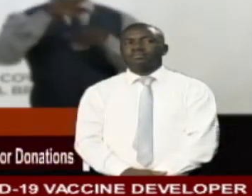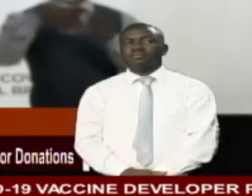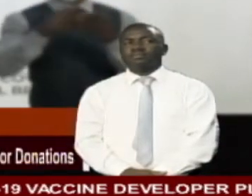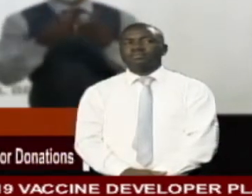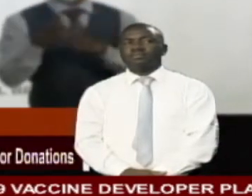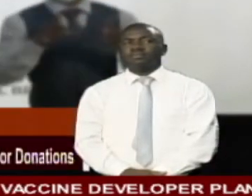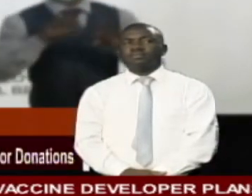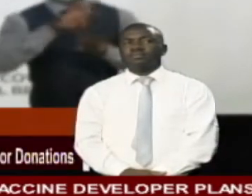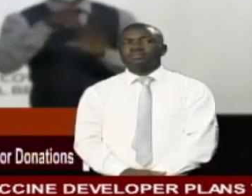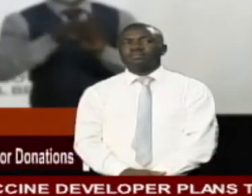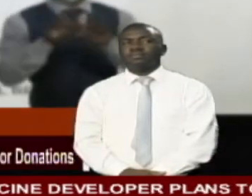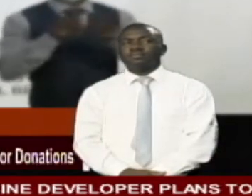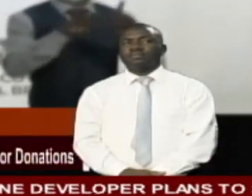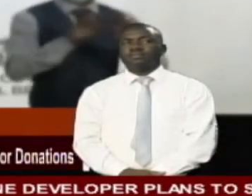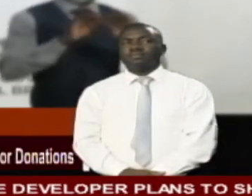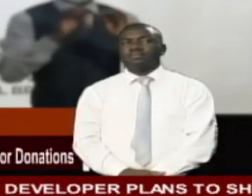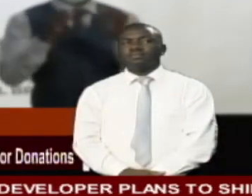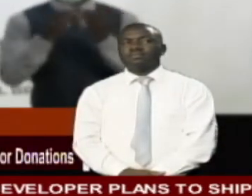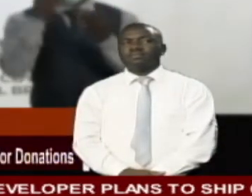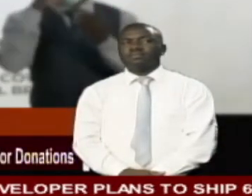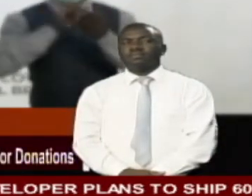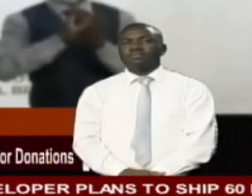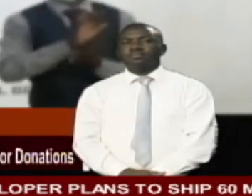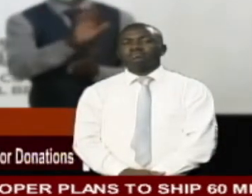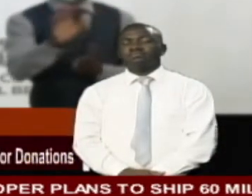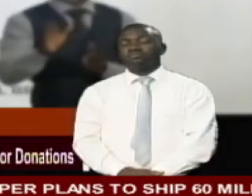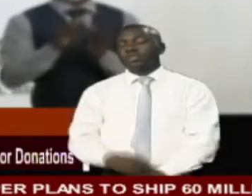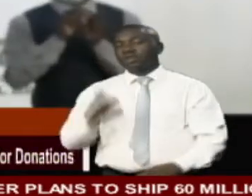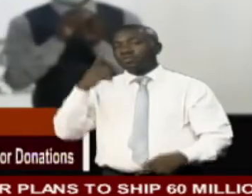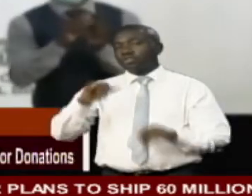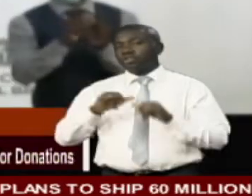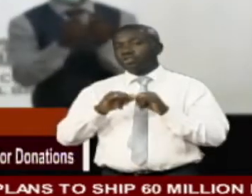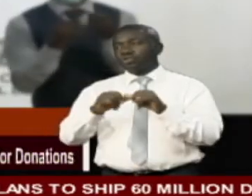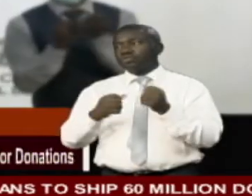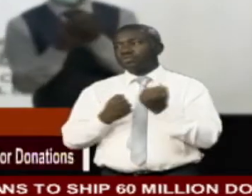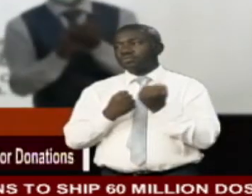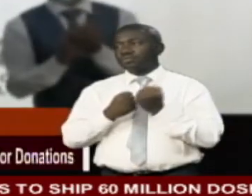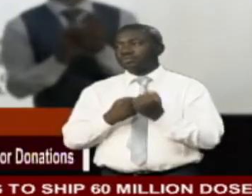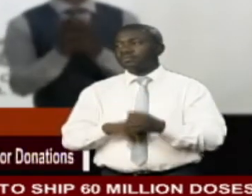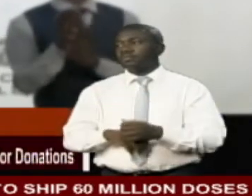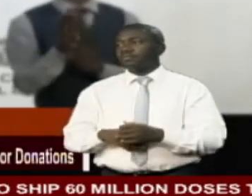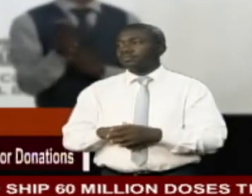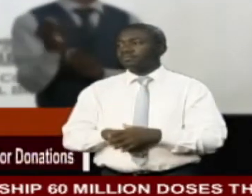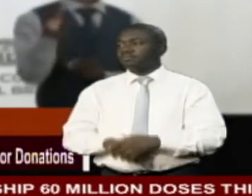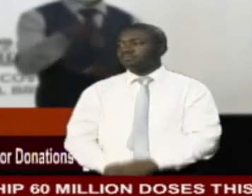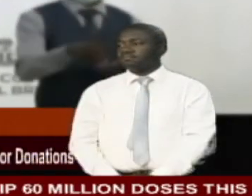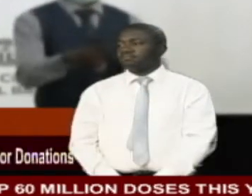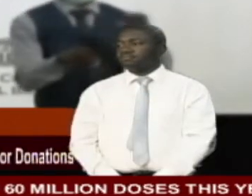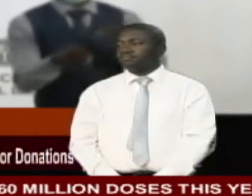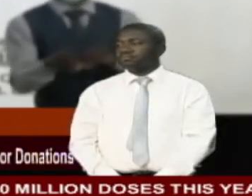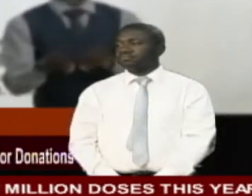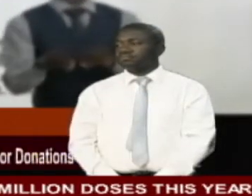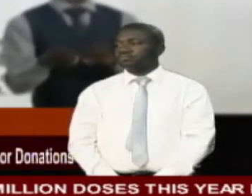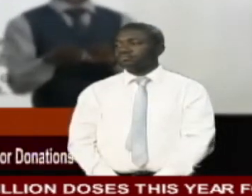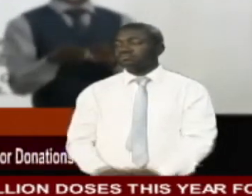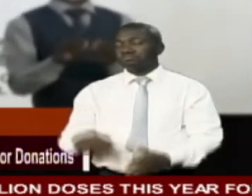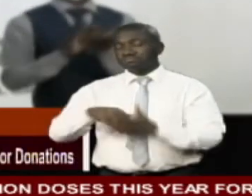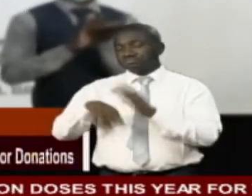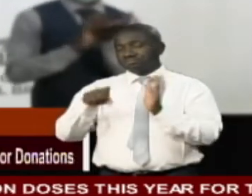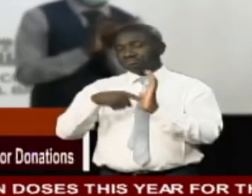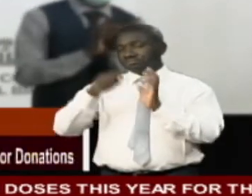Organizations for their continuing support through donation of medicines and equipment. In this